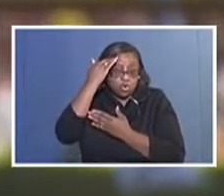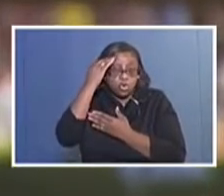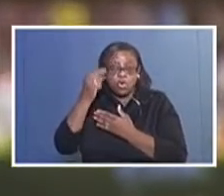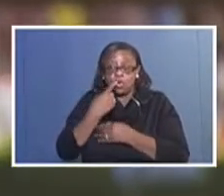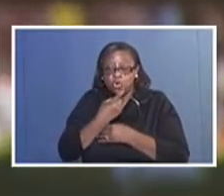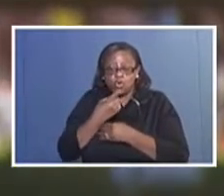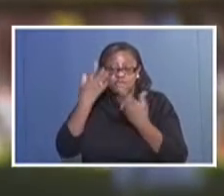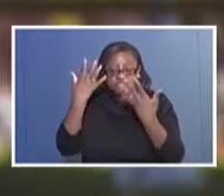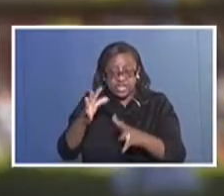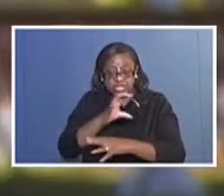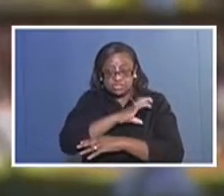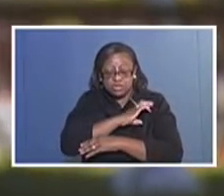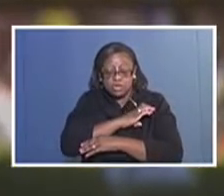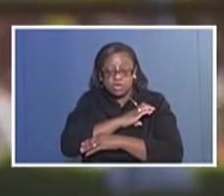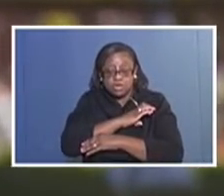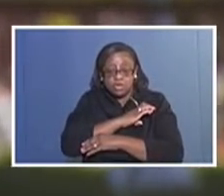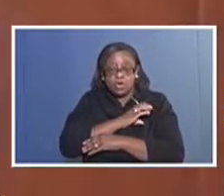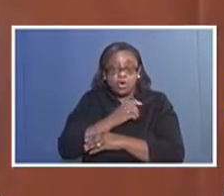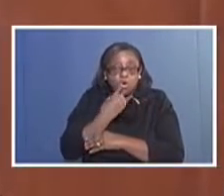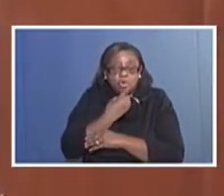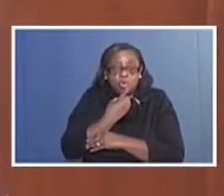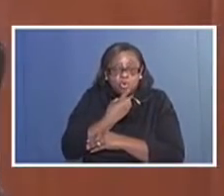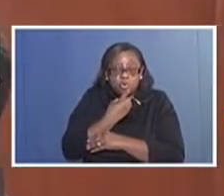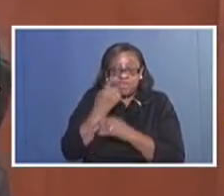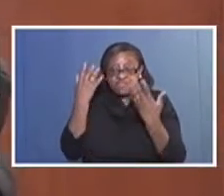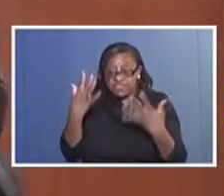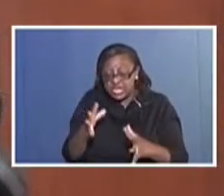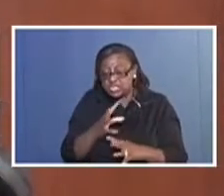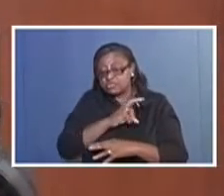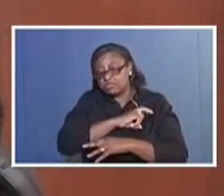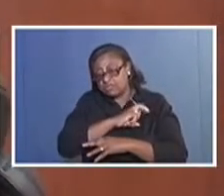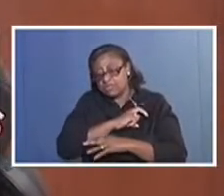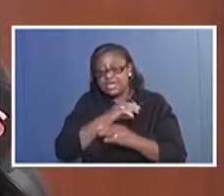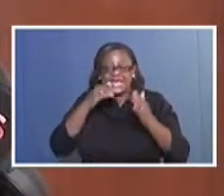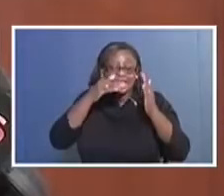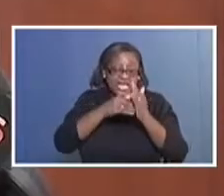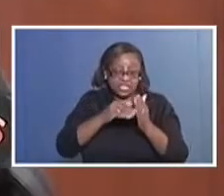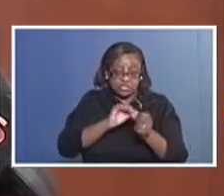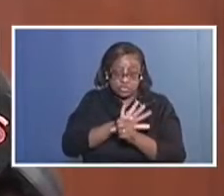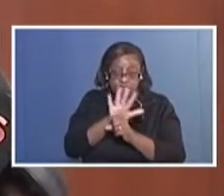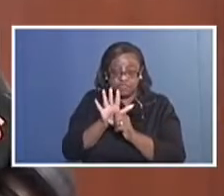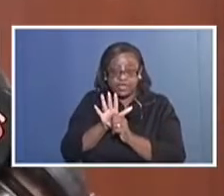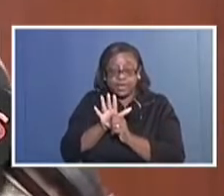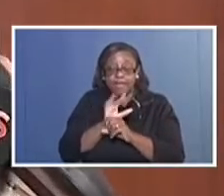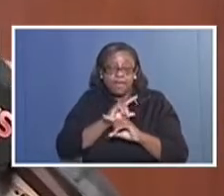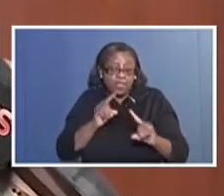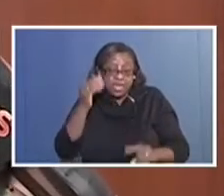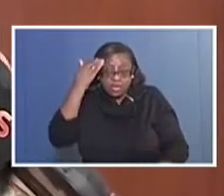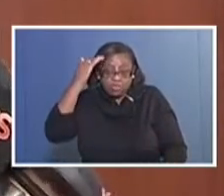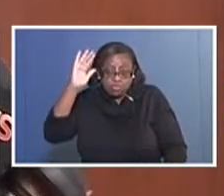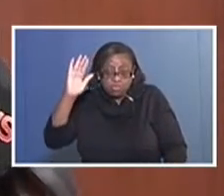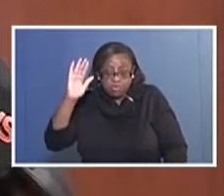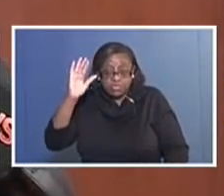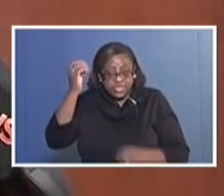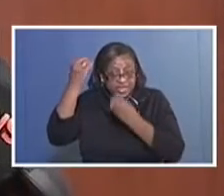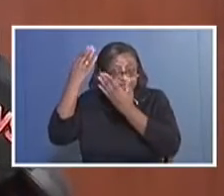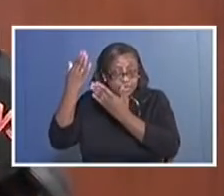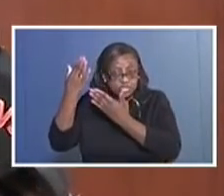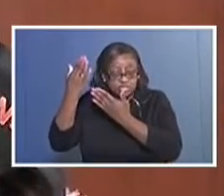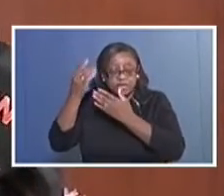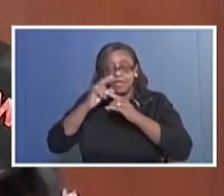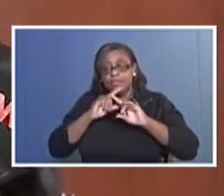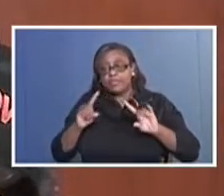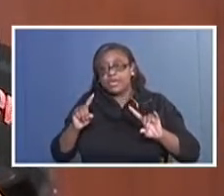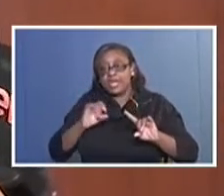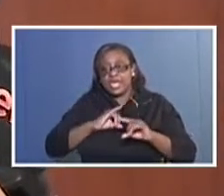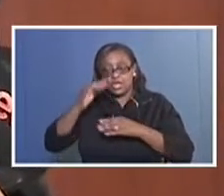how many recently graduated Defense Force Marines had been inoculated against COVID-19. I don't have that information. I know, for instance, that